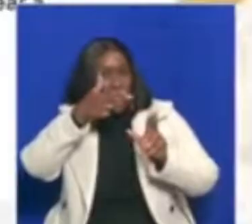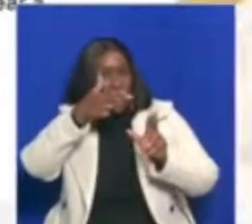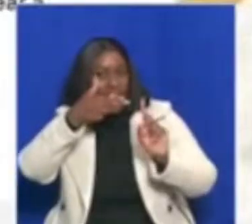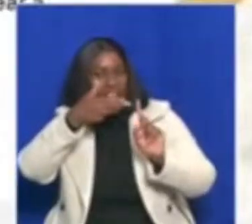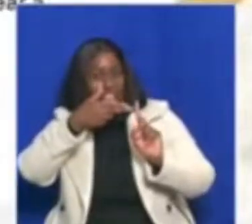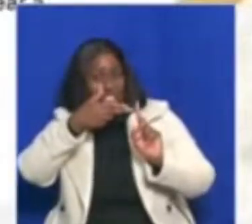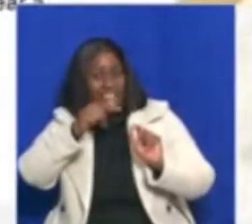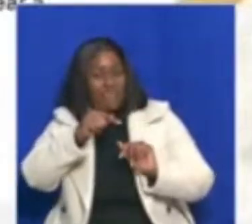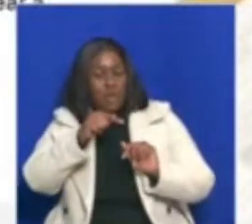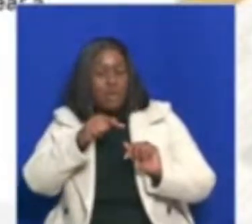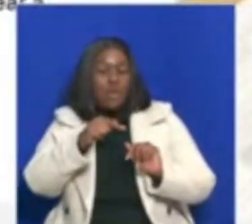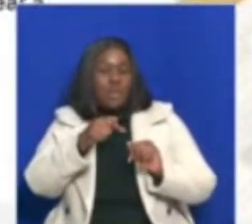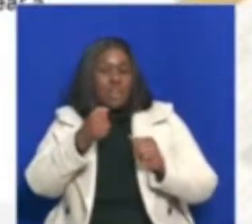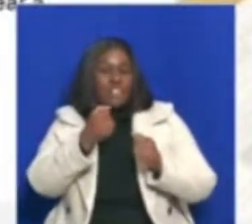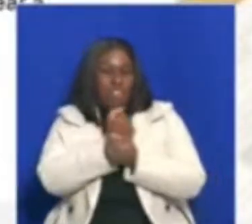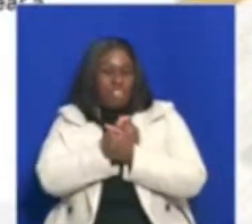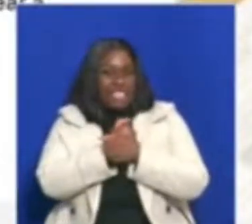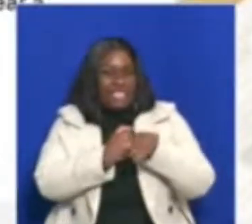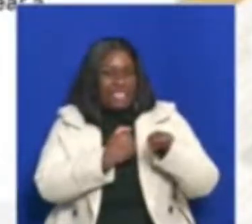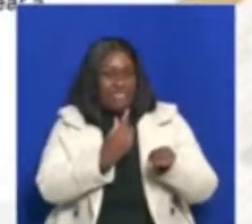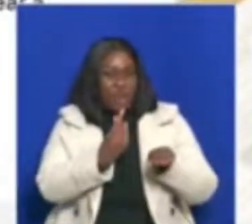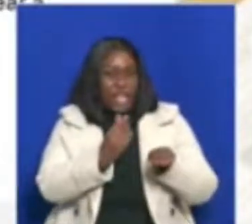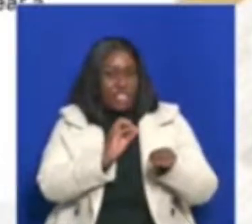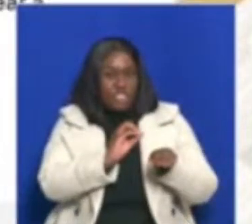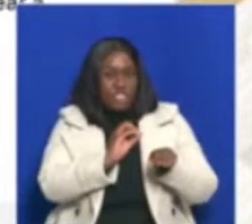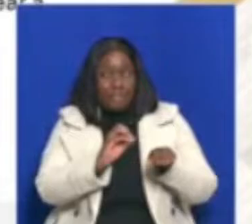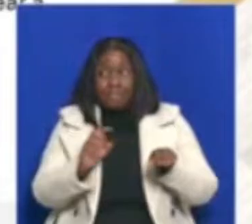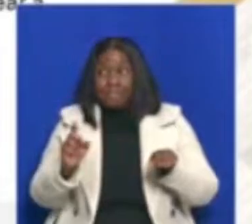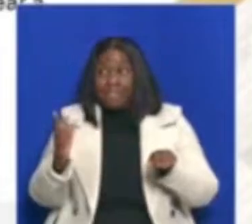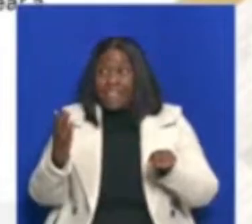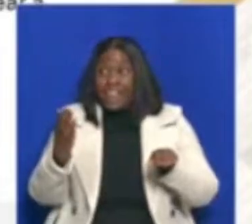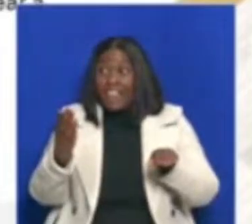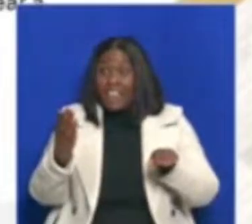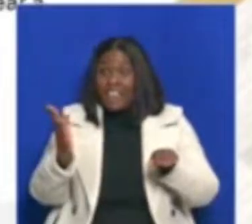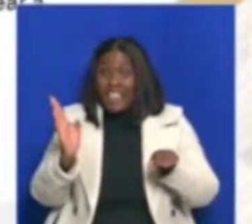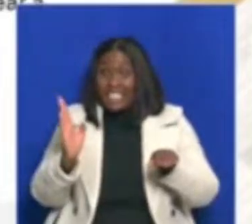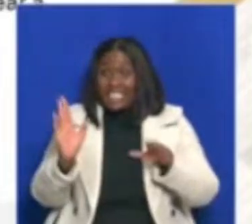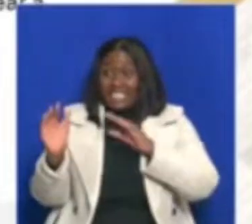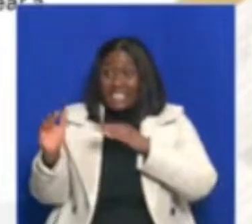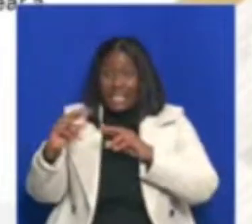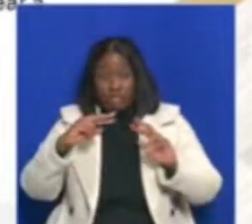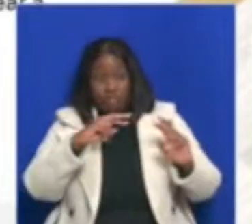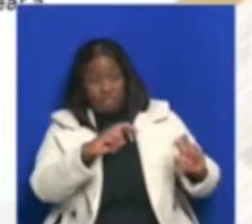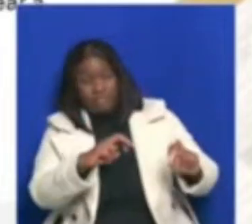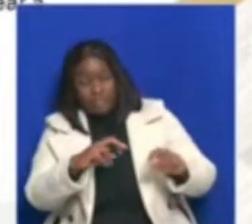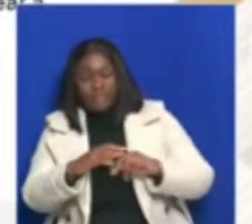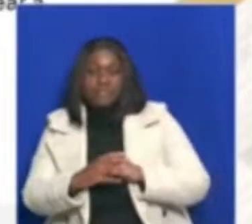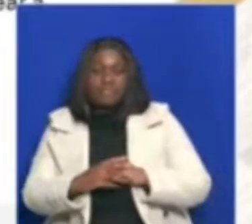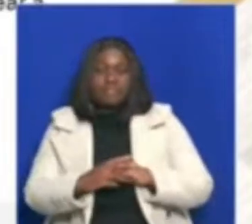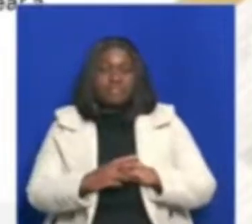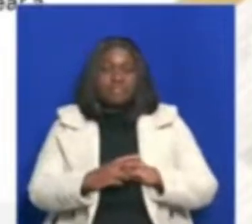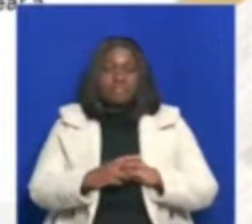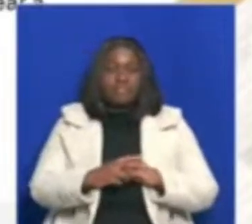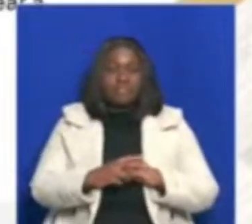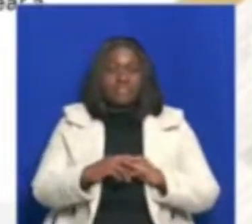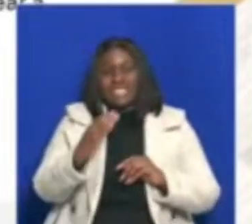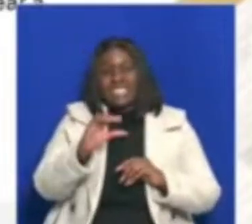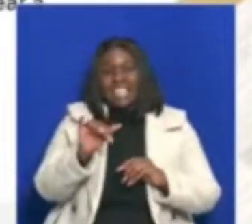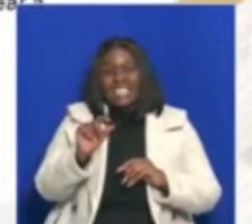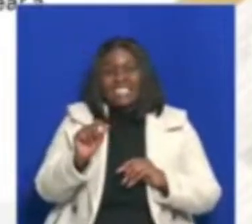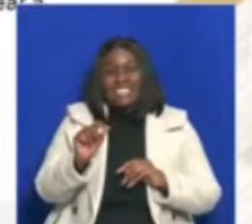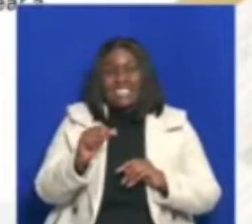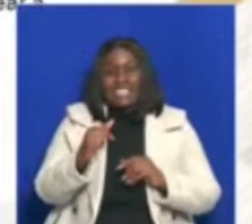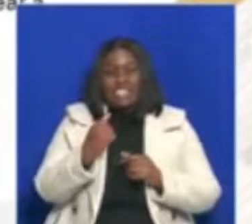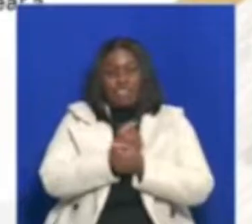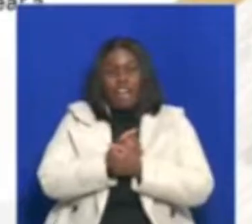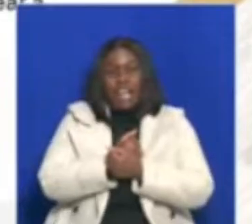Okay, in the majority of shootings involving alleged CIT suspects, the task